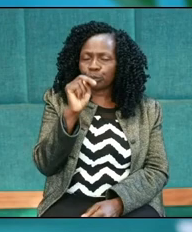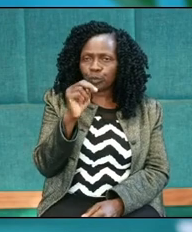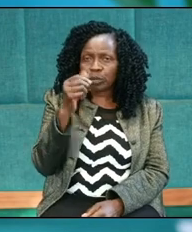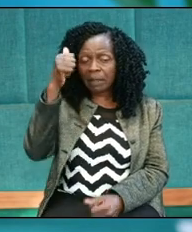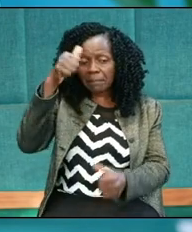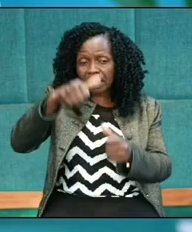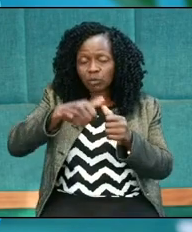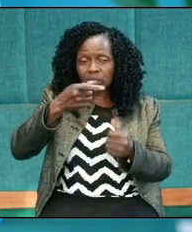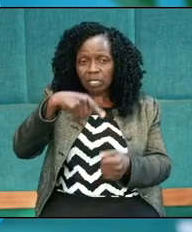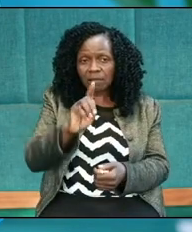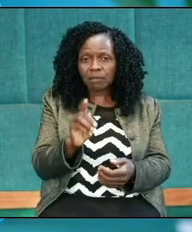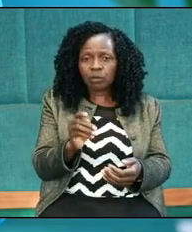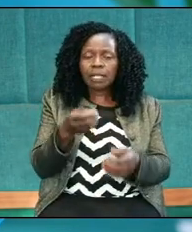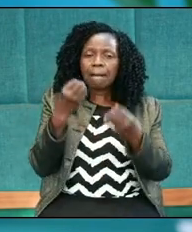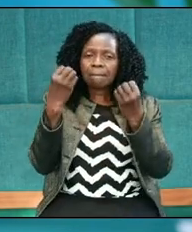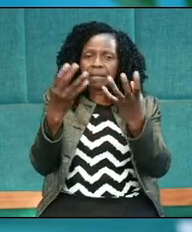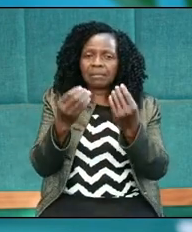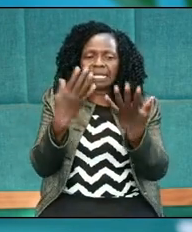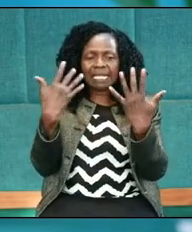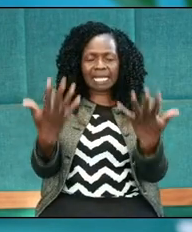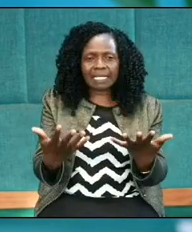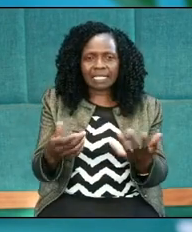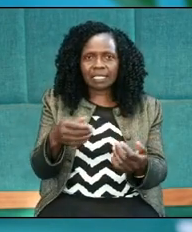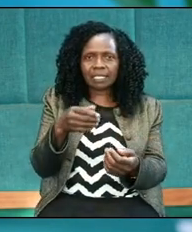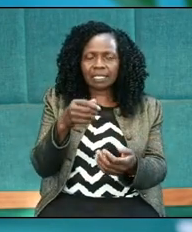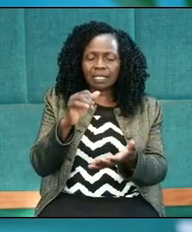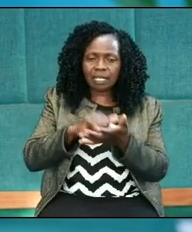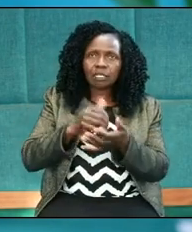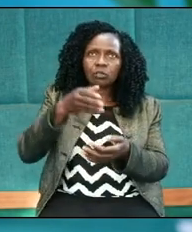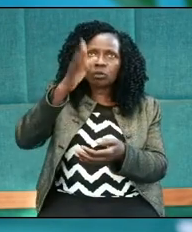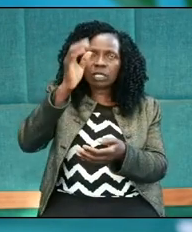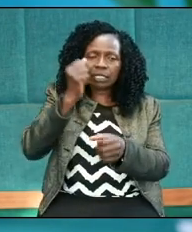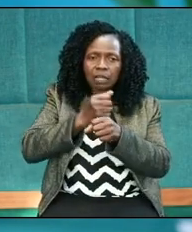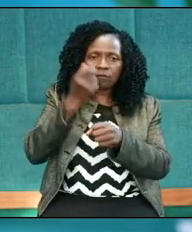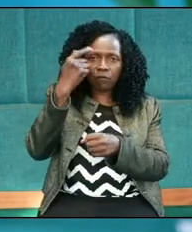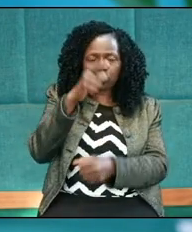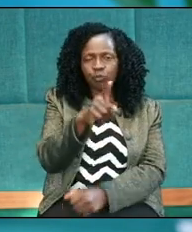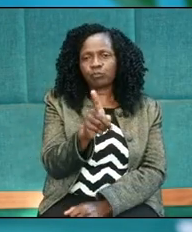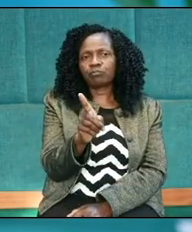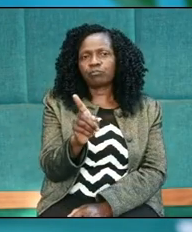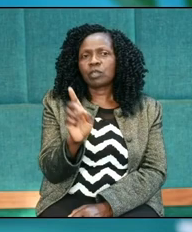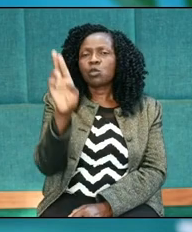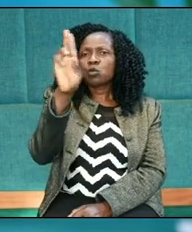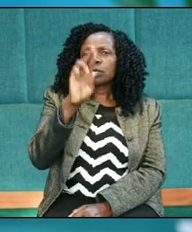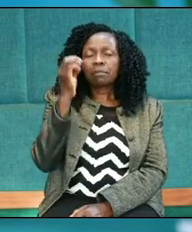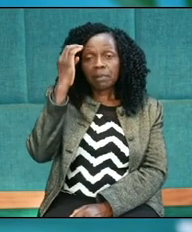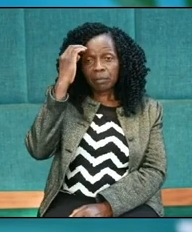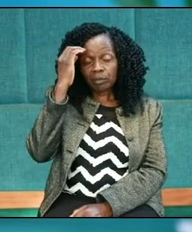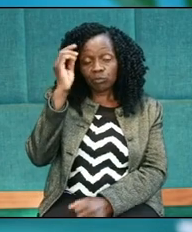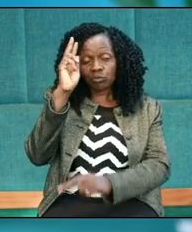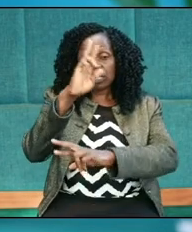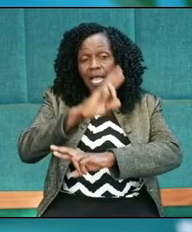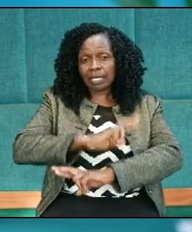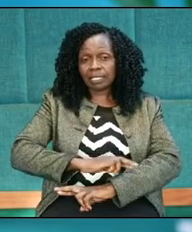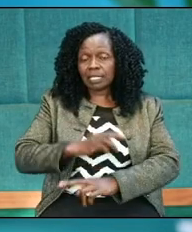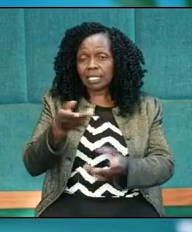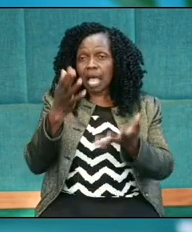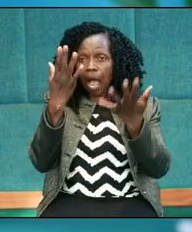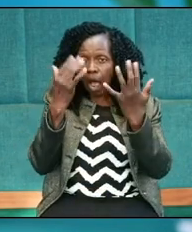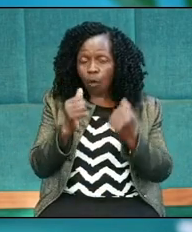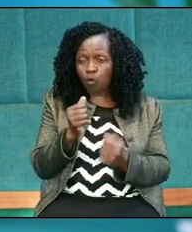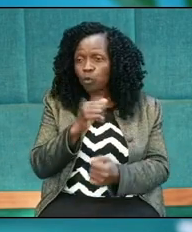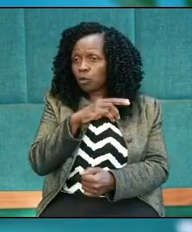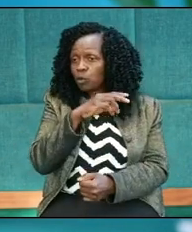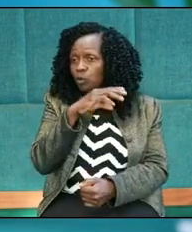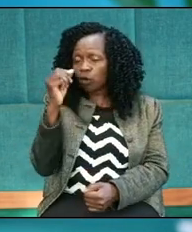the good things God has done for you. Is that what we were told? Yes. Use memories to relax, and that is how you are